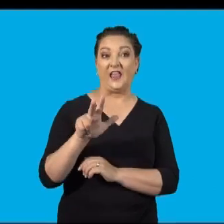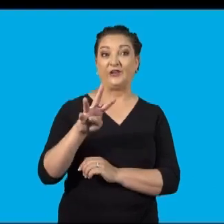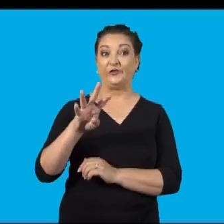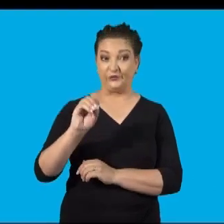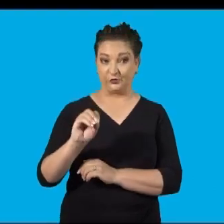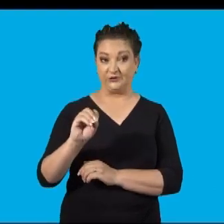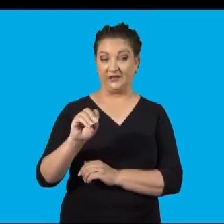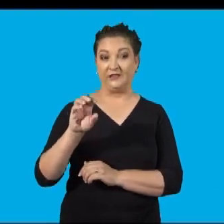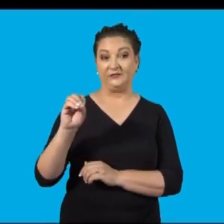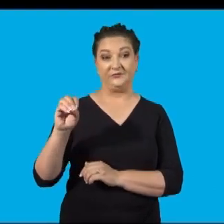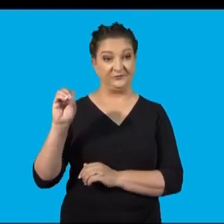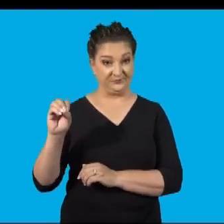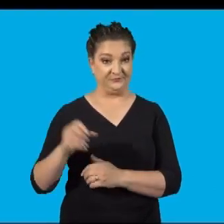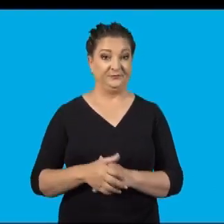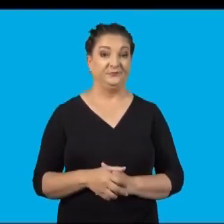2,350,000.